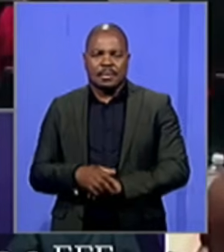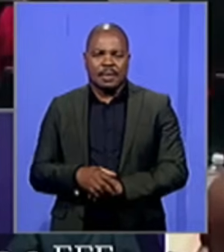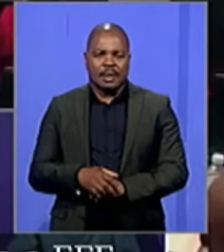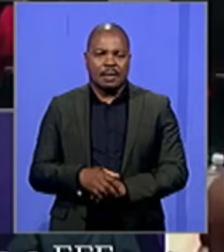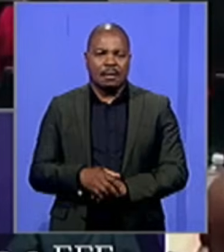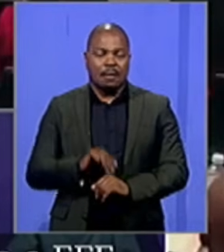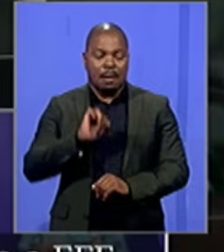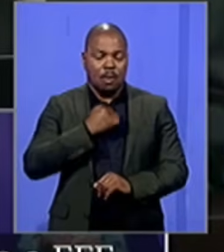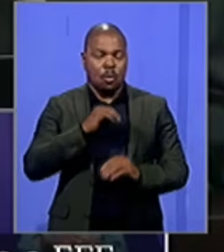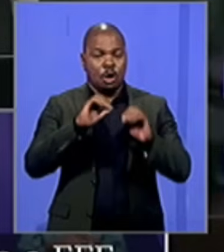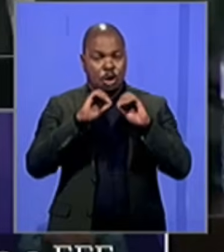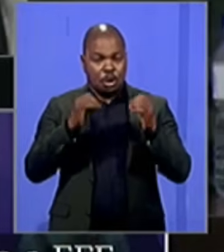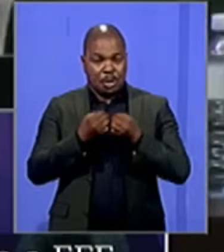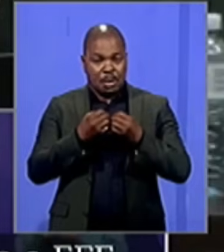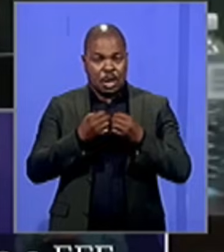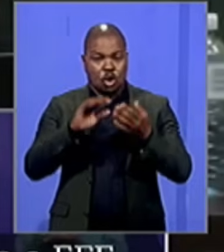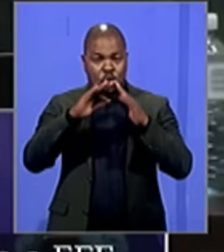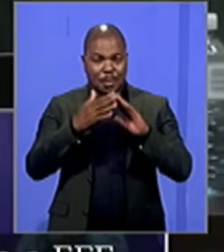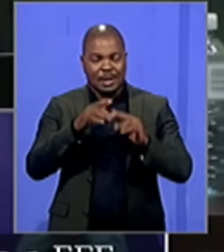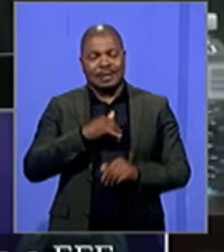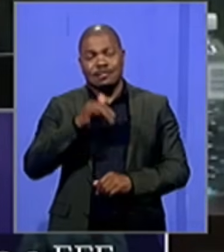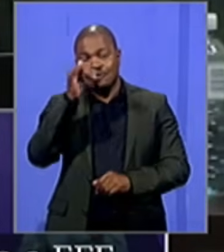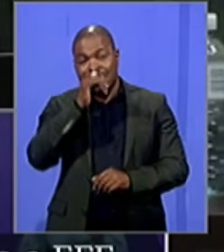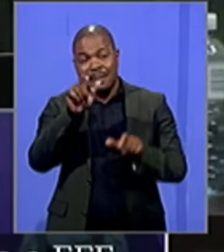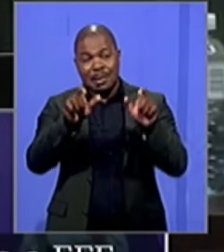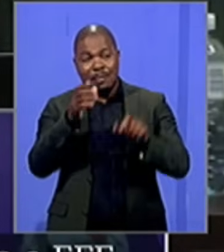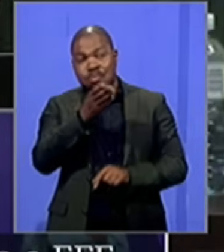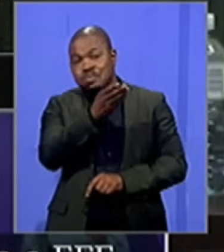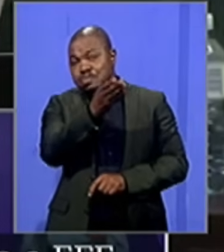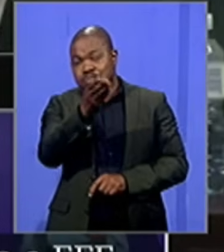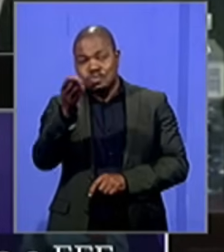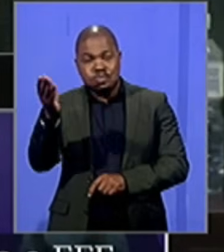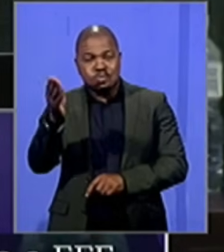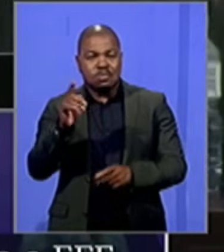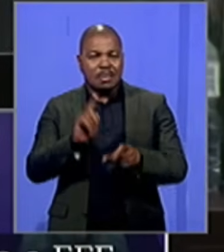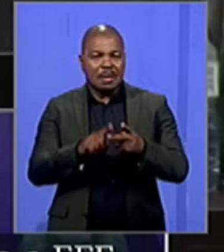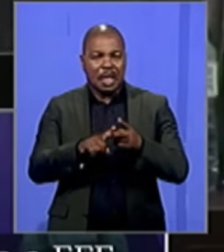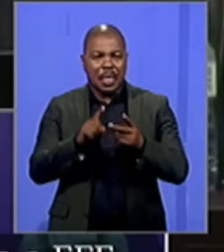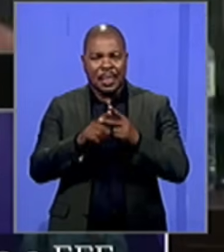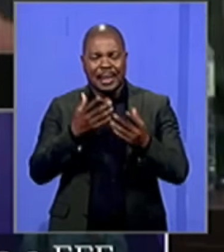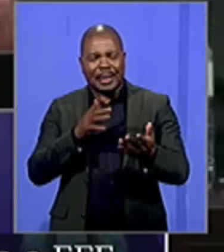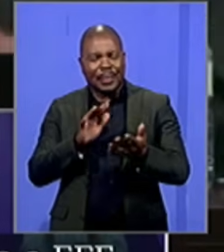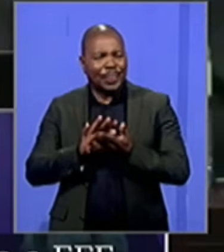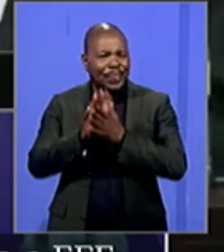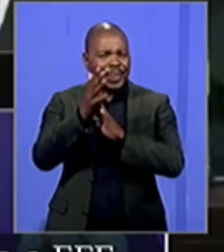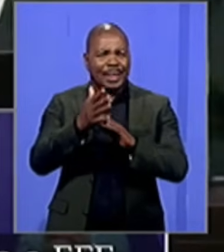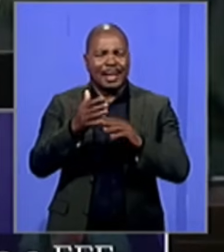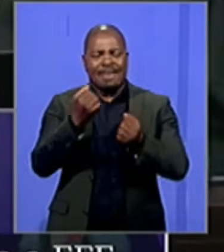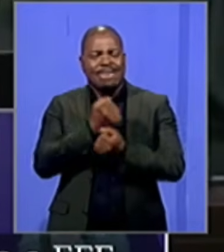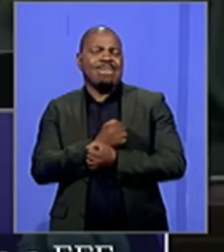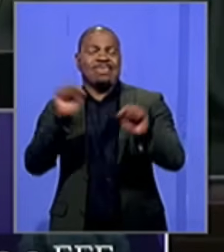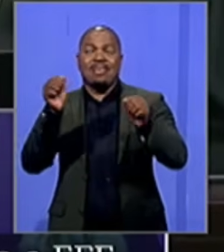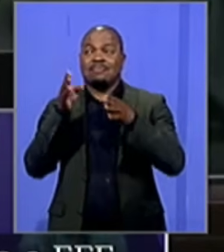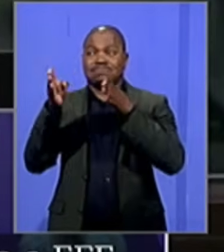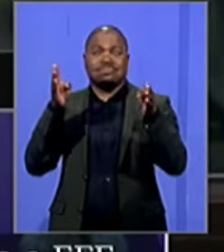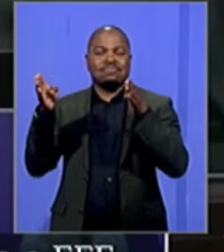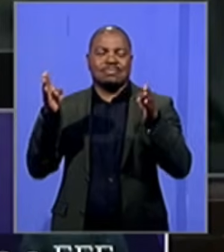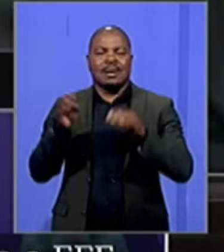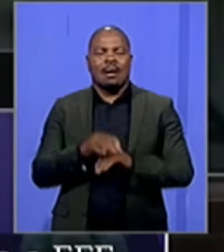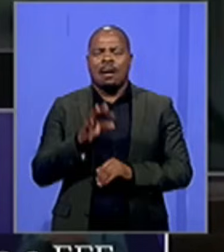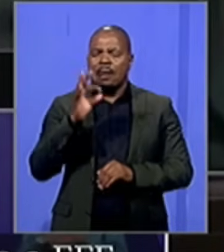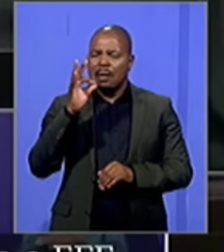society, criminal elements are roaming around streets, causing disarray and furthering lawlessness. And every day